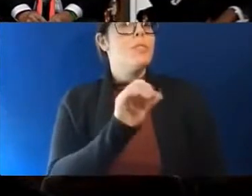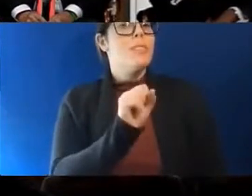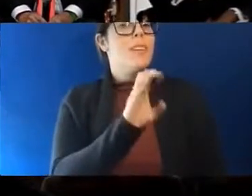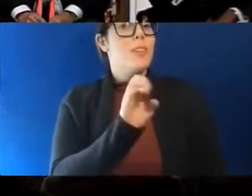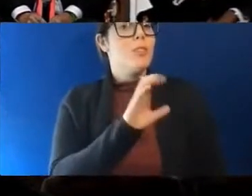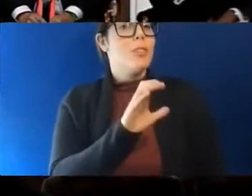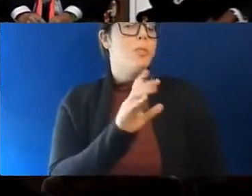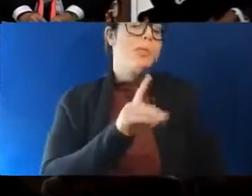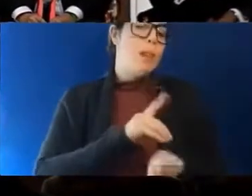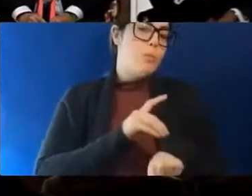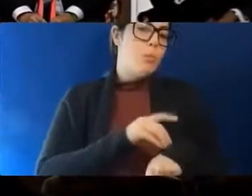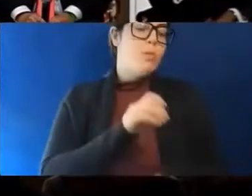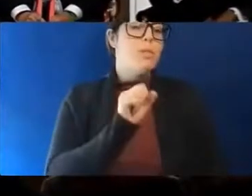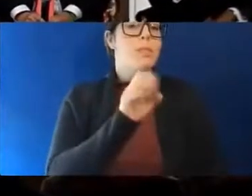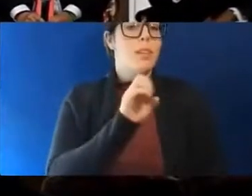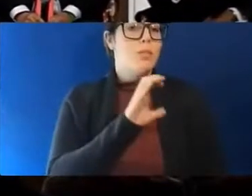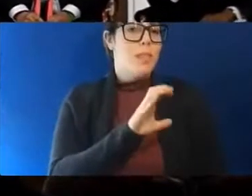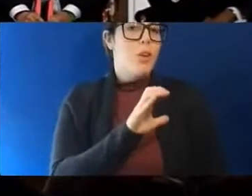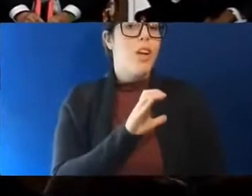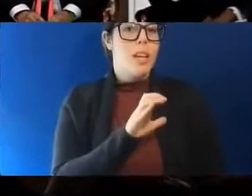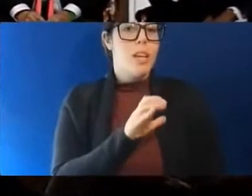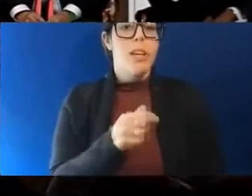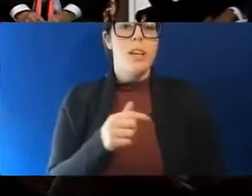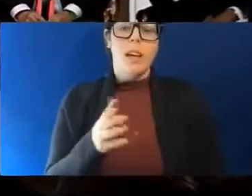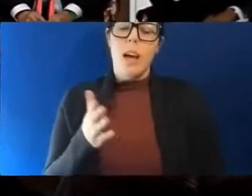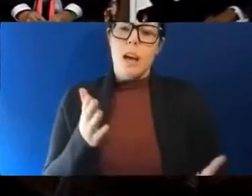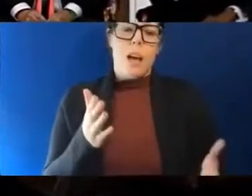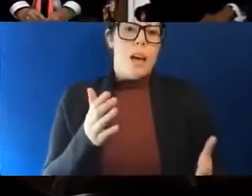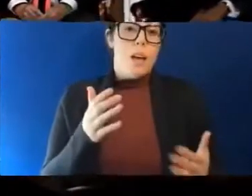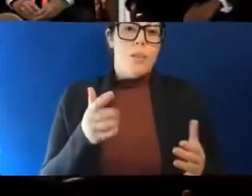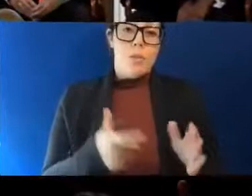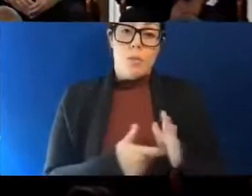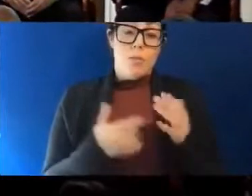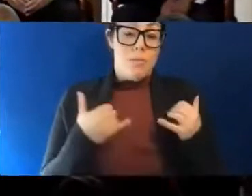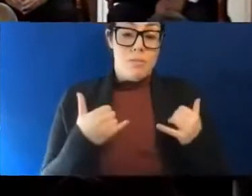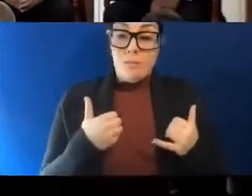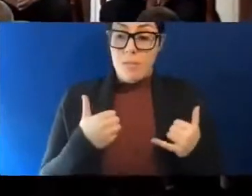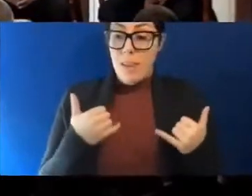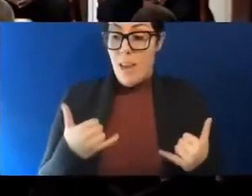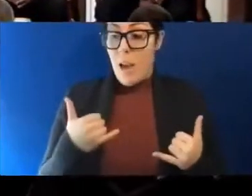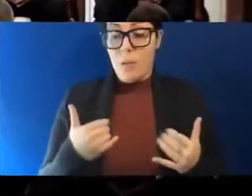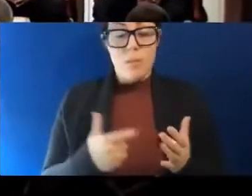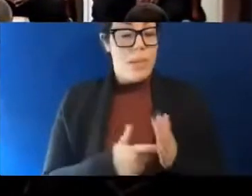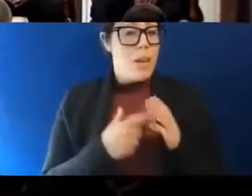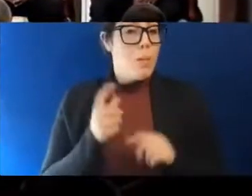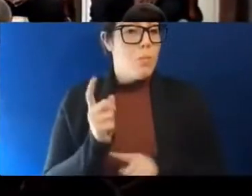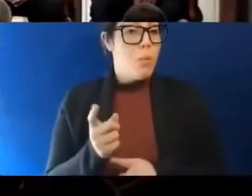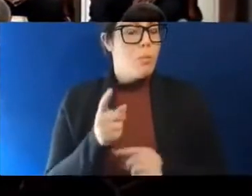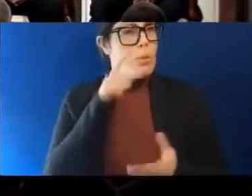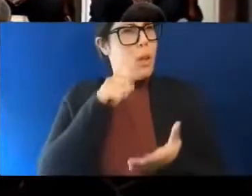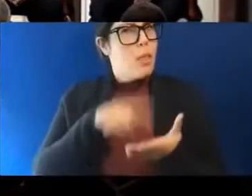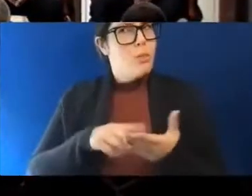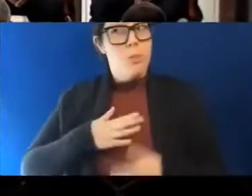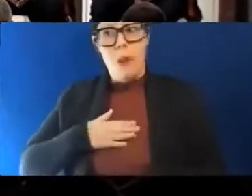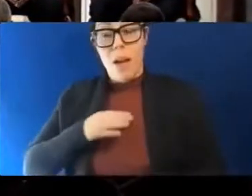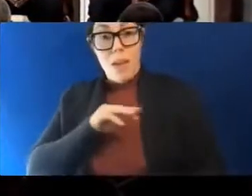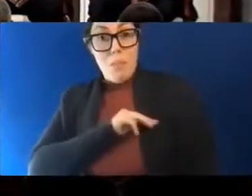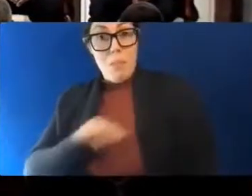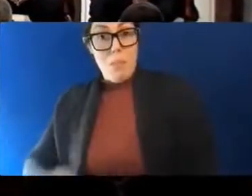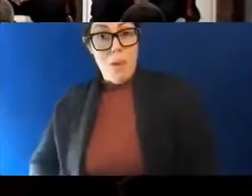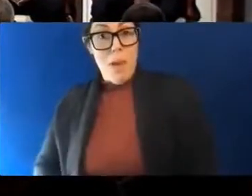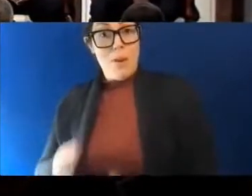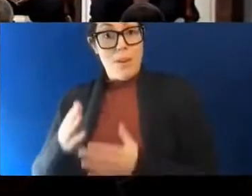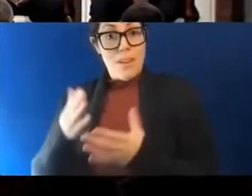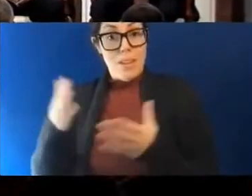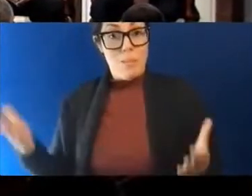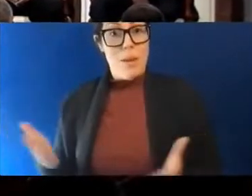Deputy Secretary, I have to take a moment to acknowledge that my mayor is present, so you'll know that